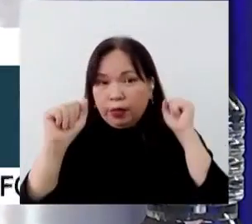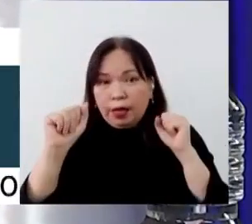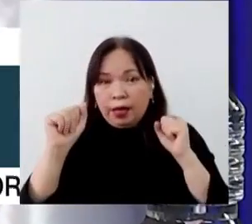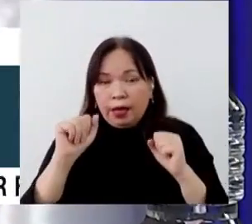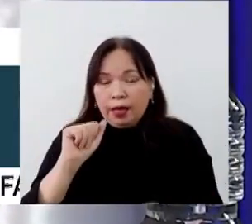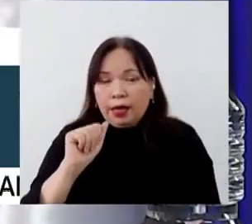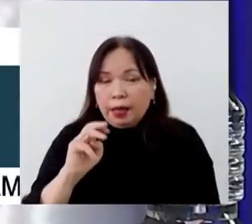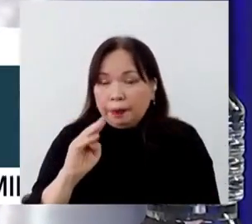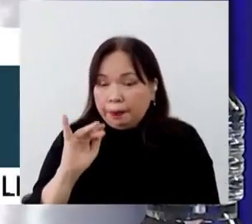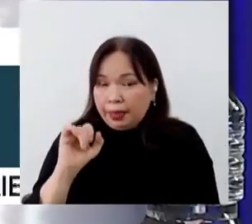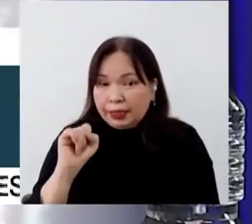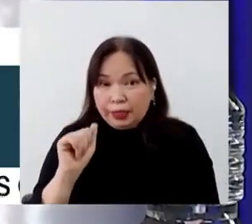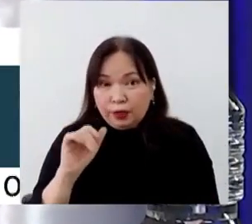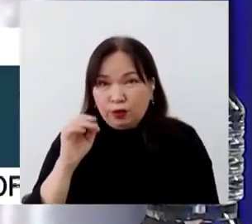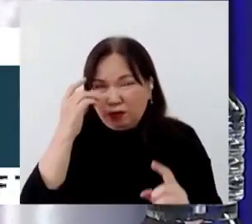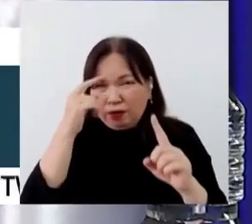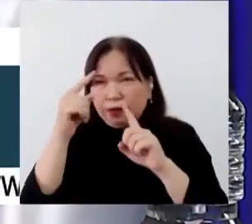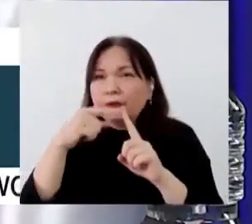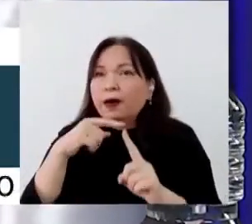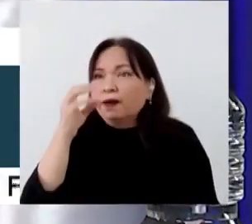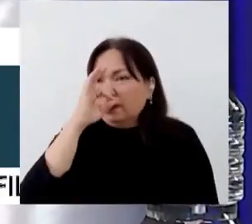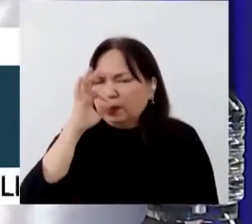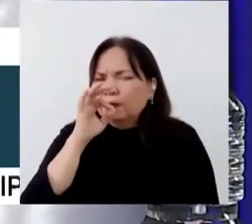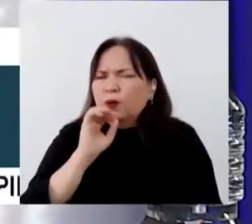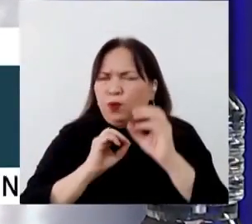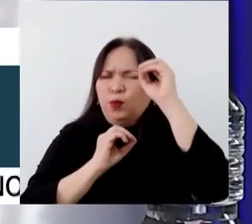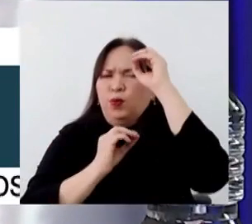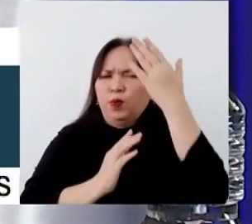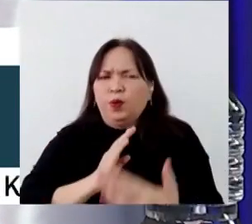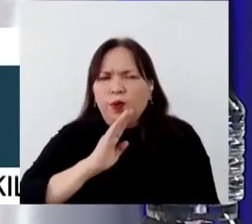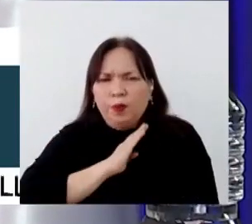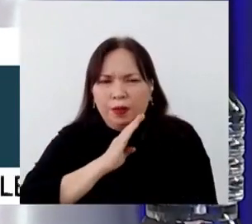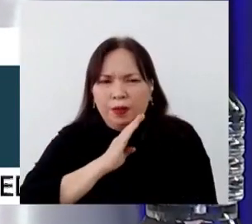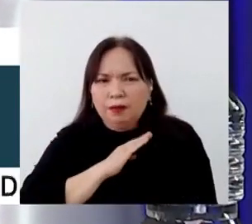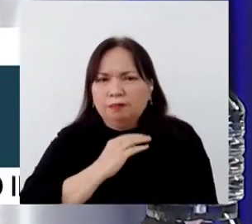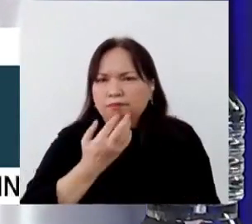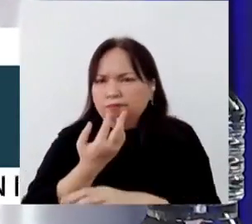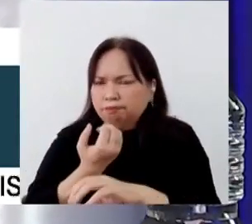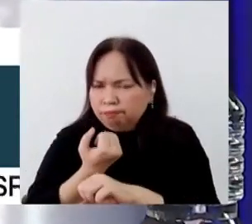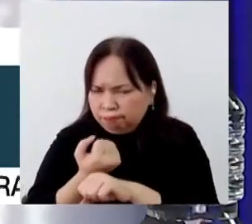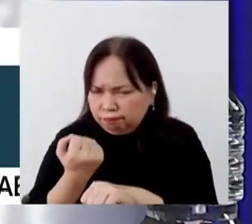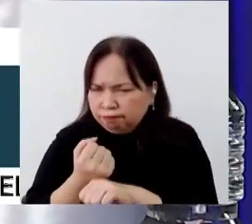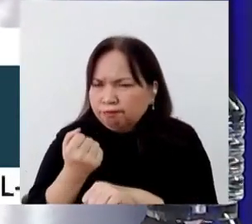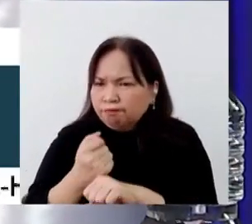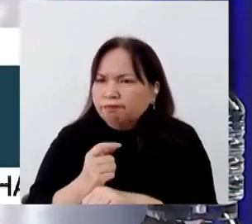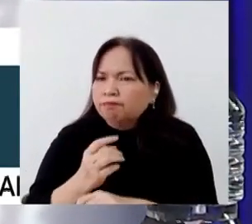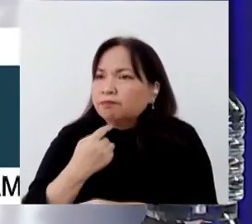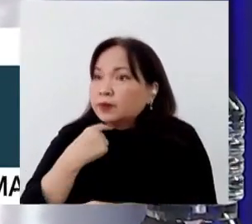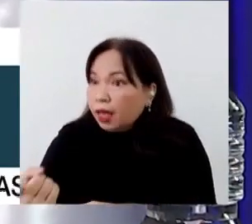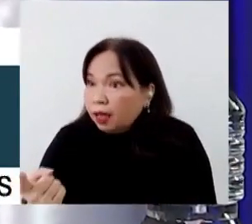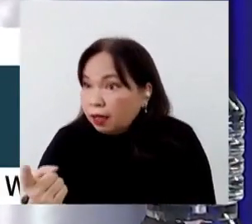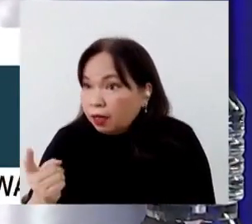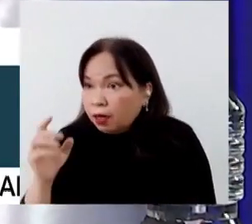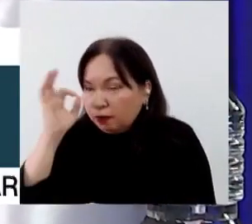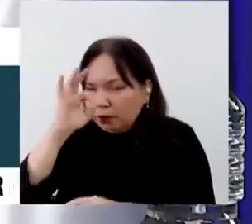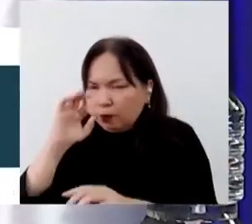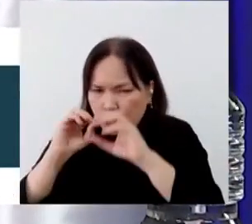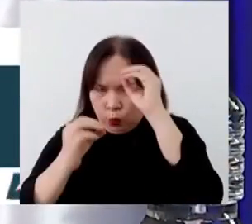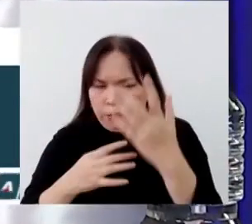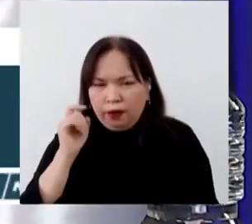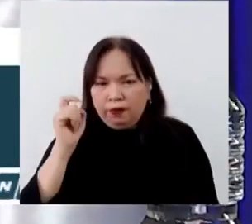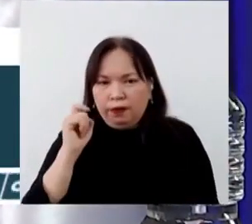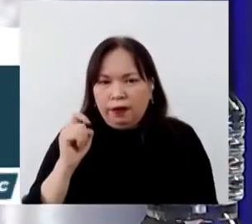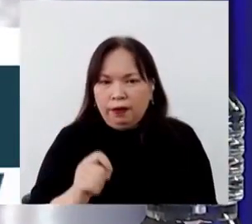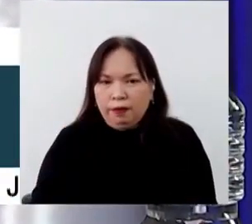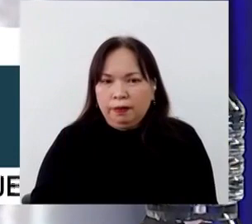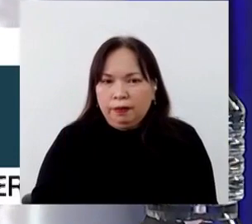resourceful. Just tell them where to meet or where to go. They will arrive there. If the question though, as the president also